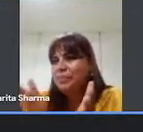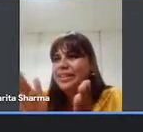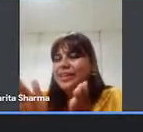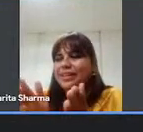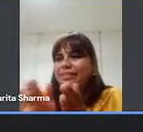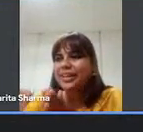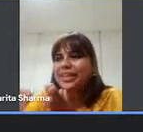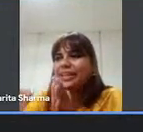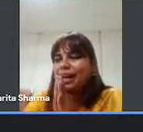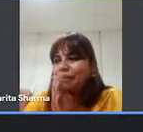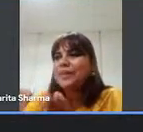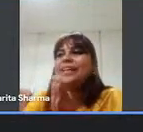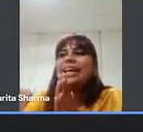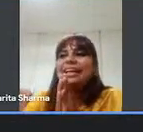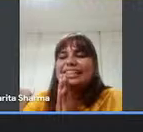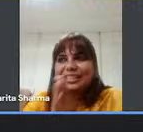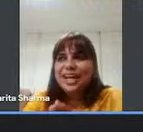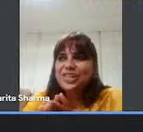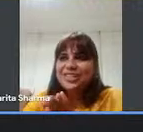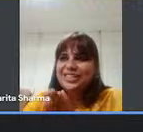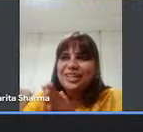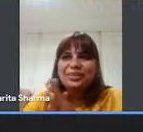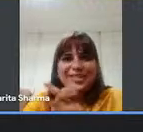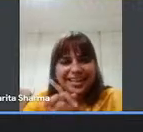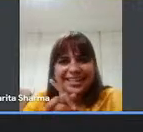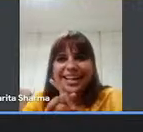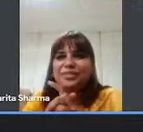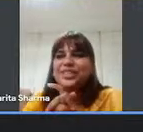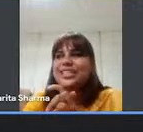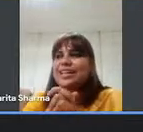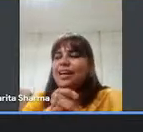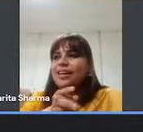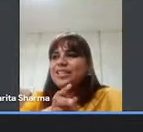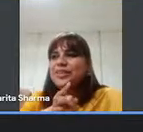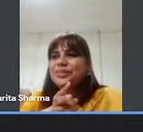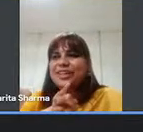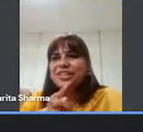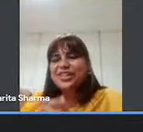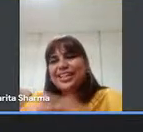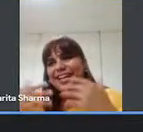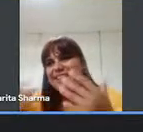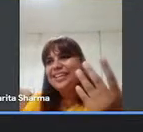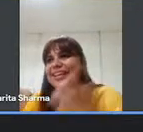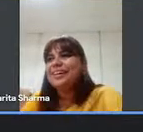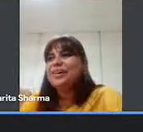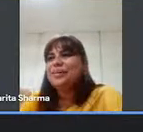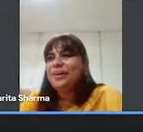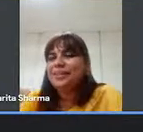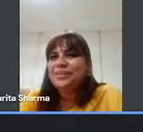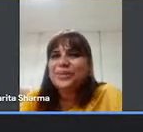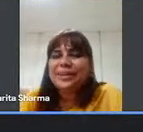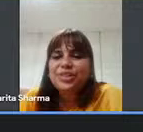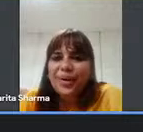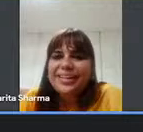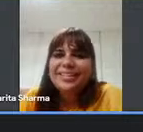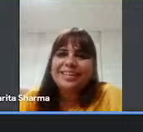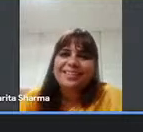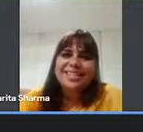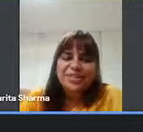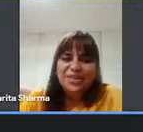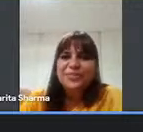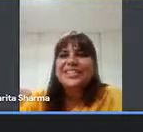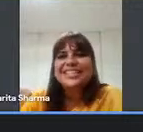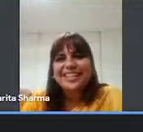wishing everybody a very happy International Day of Sign Languages. It's a new tradition, and I think you'll